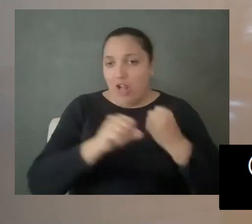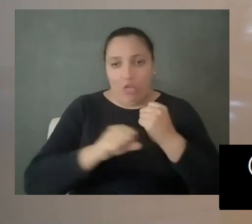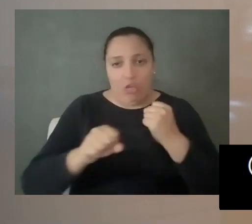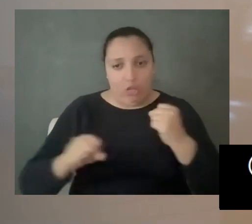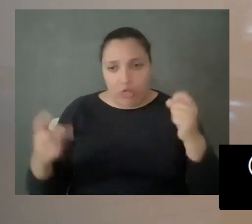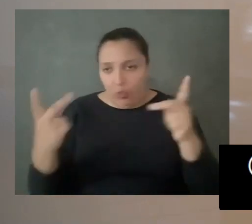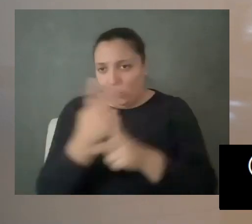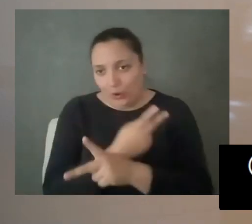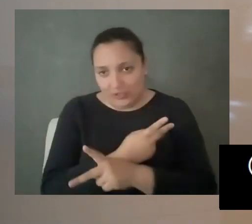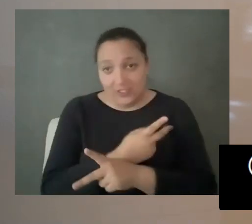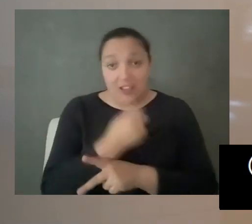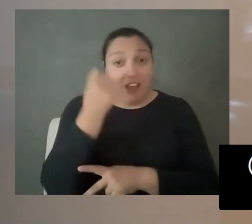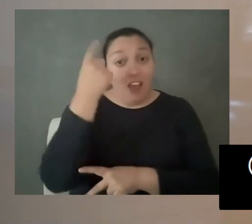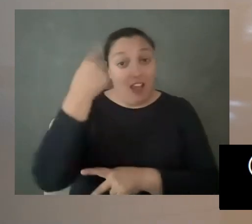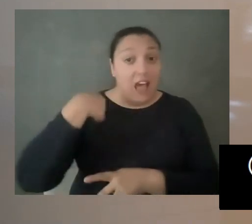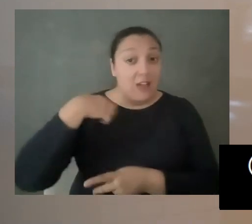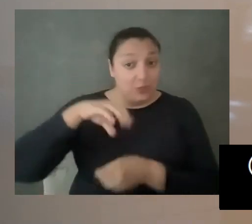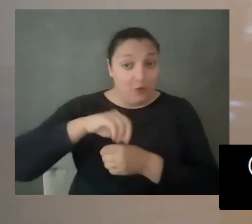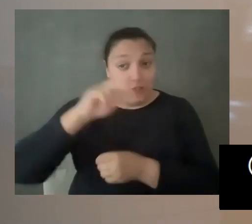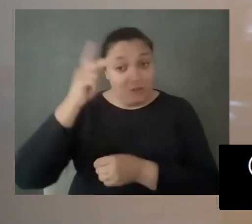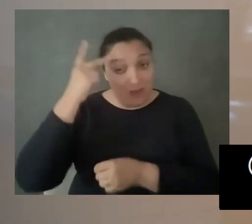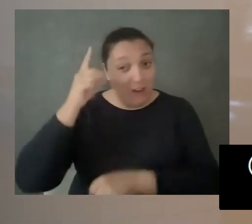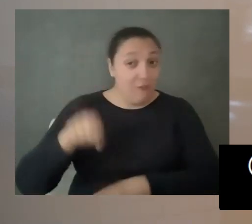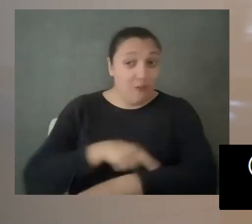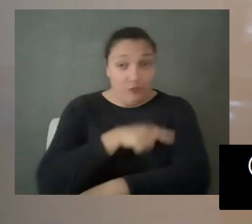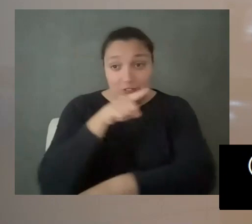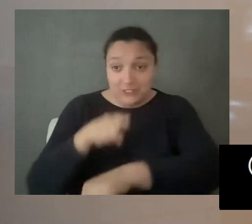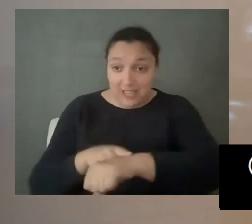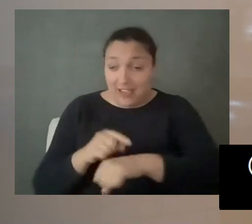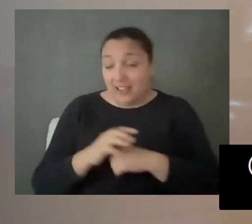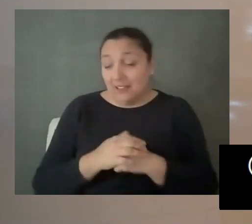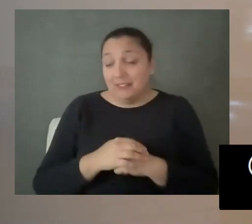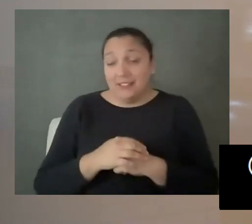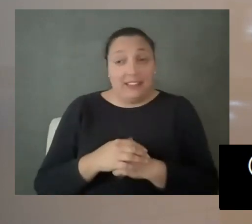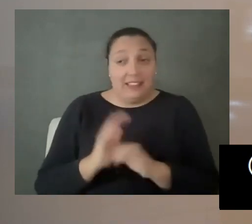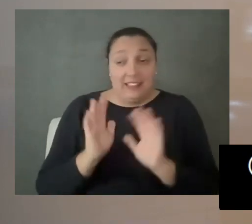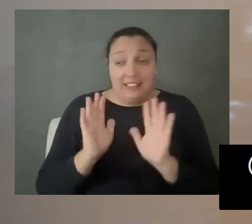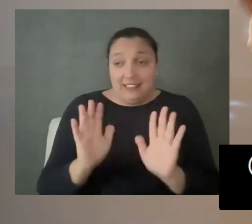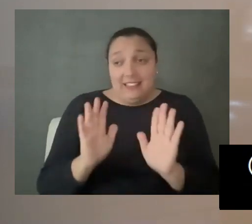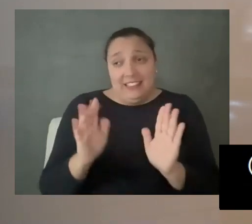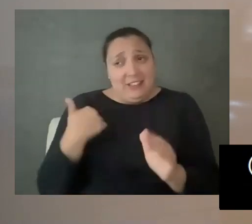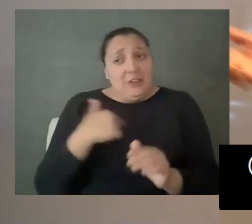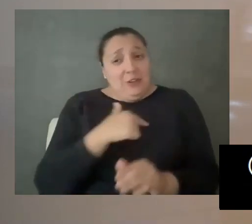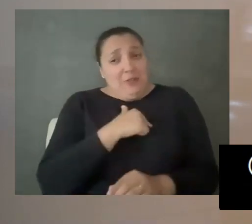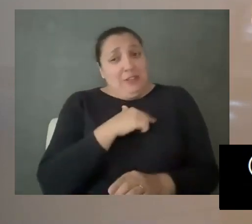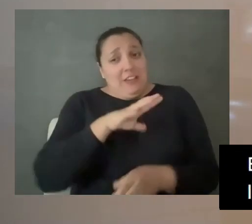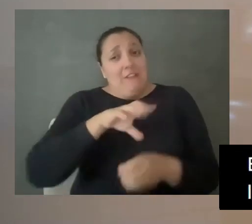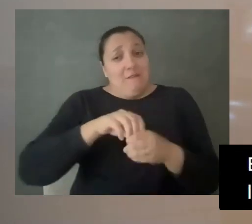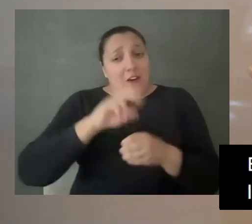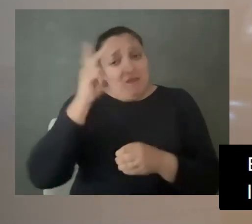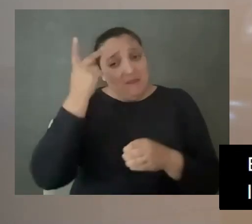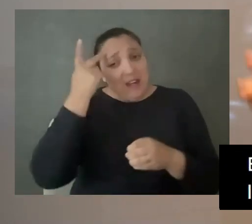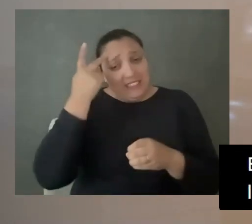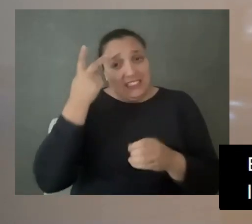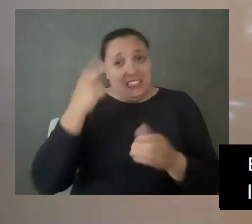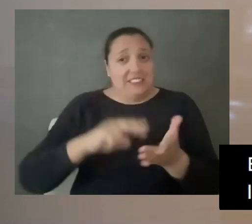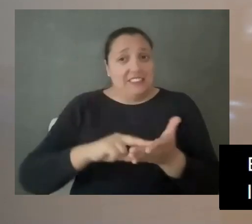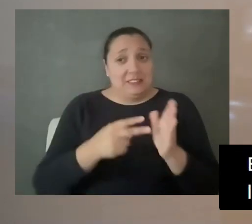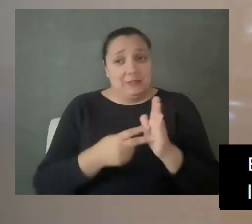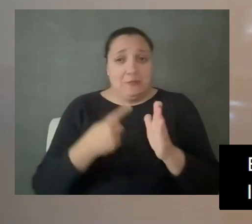been in politics a long time, and we're politicians, so, you know, we like to make things